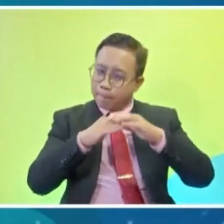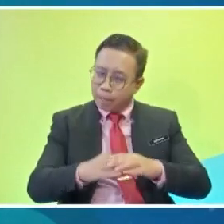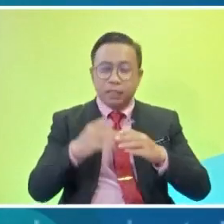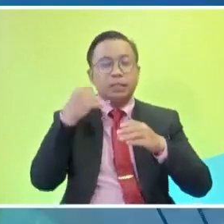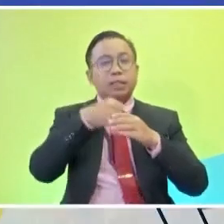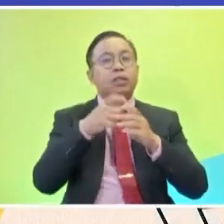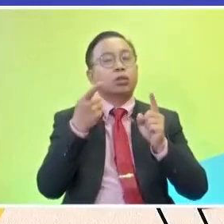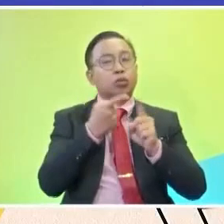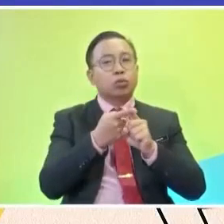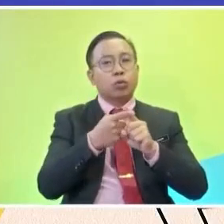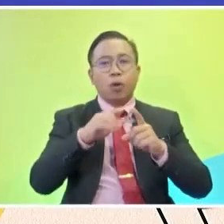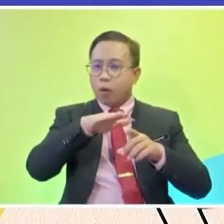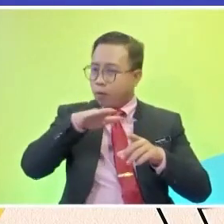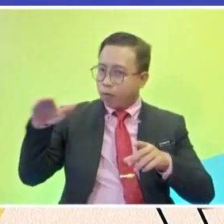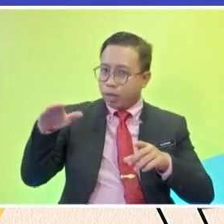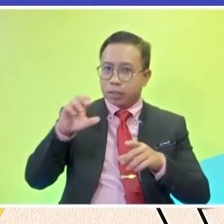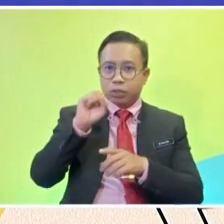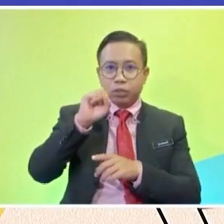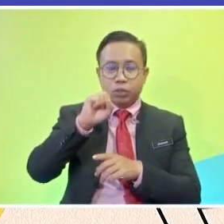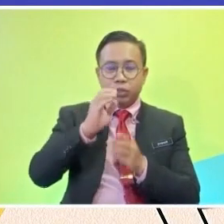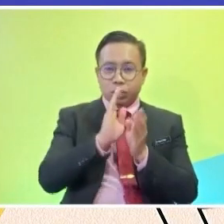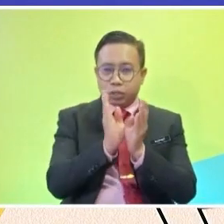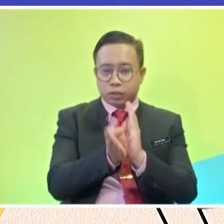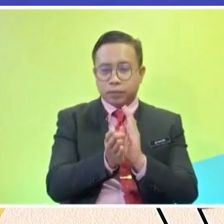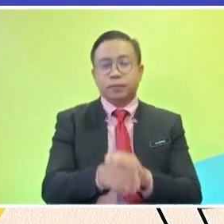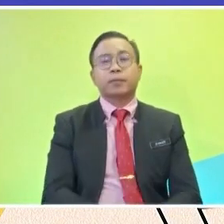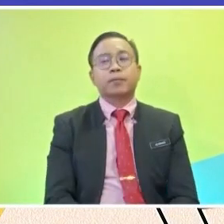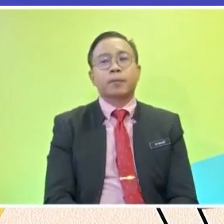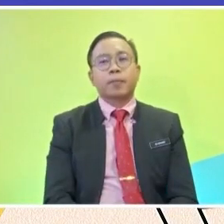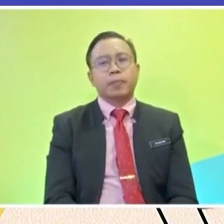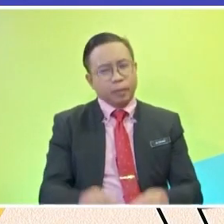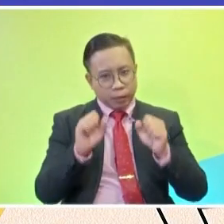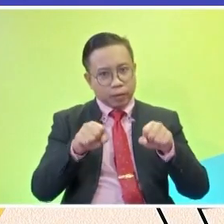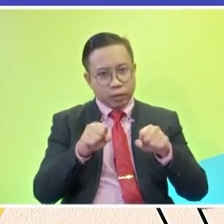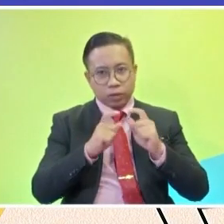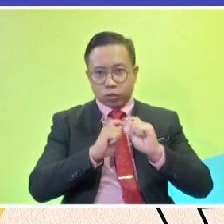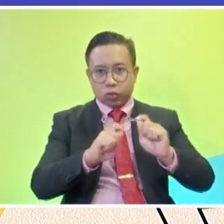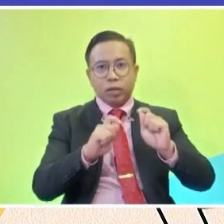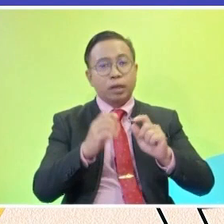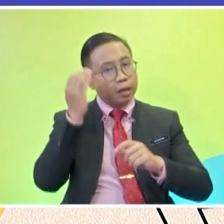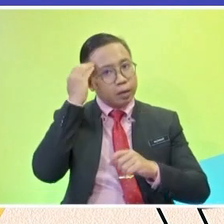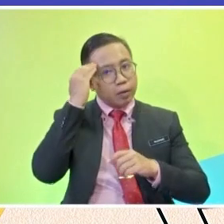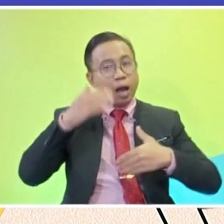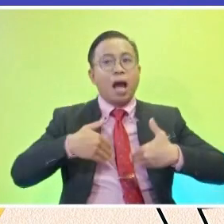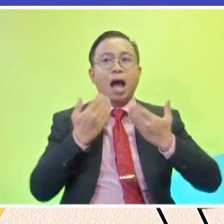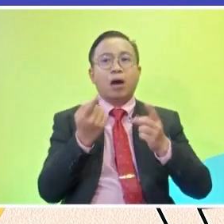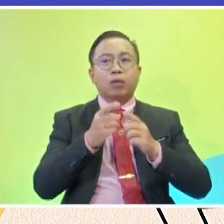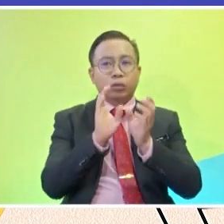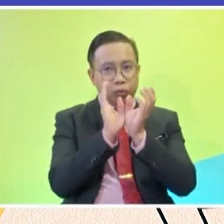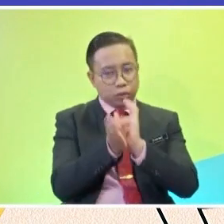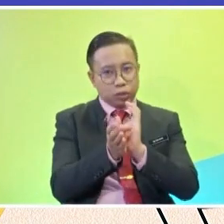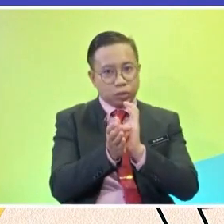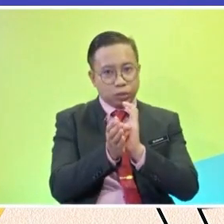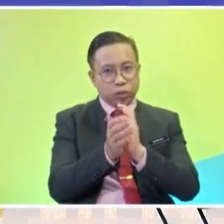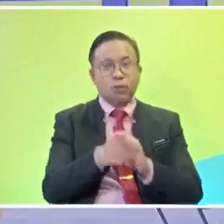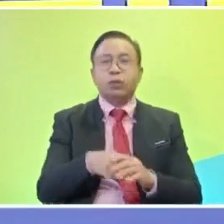flat sheets. Amazing. Okay, maybe the next question someone else can try. If you already know how to change it to the